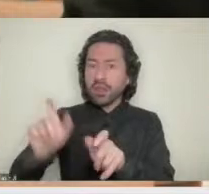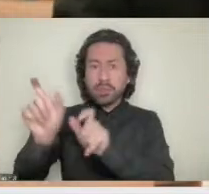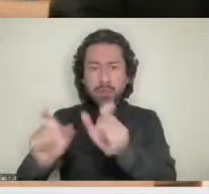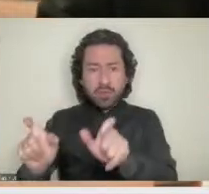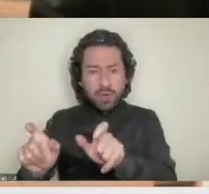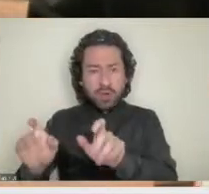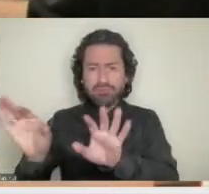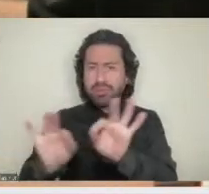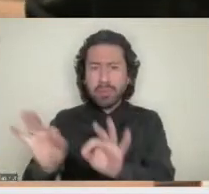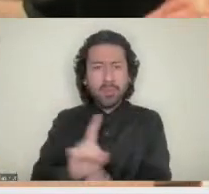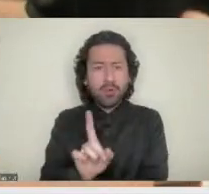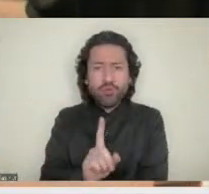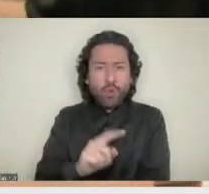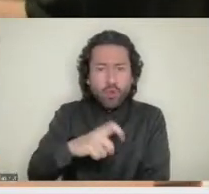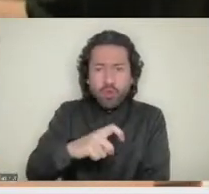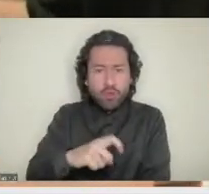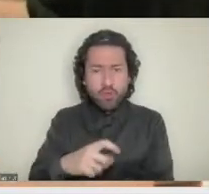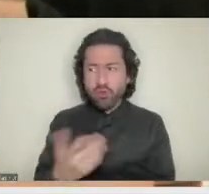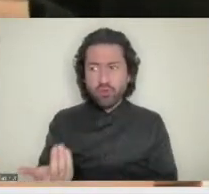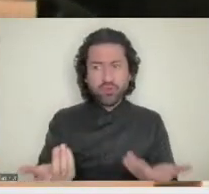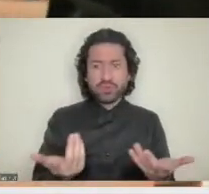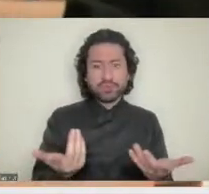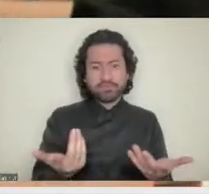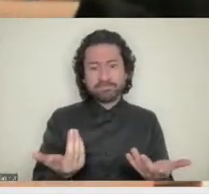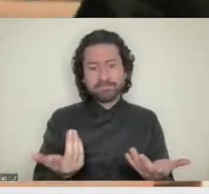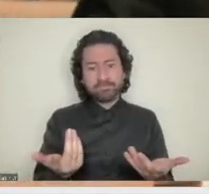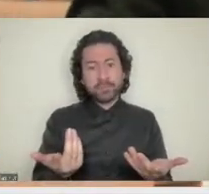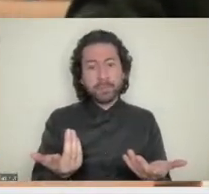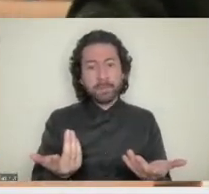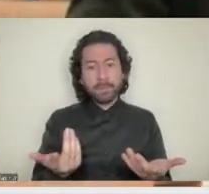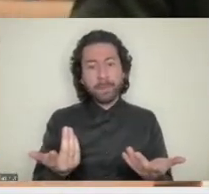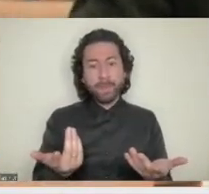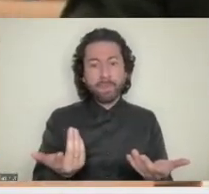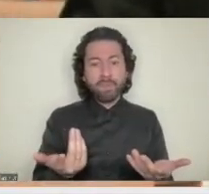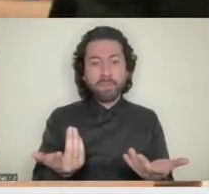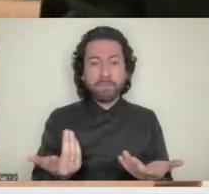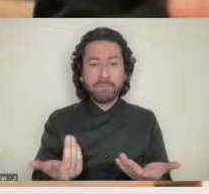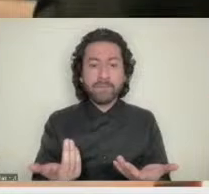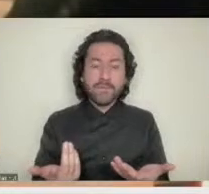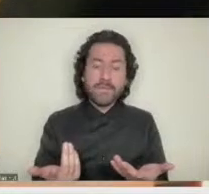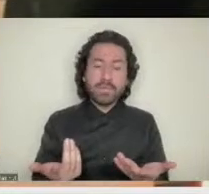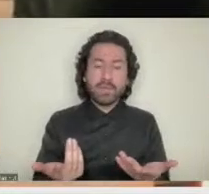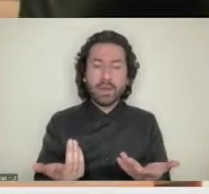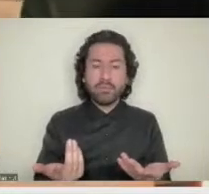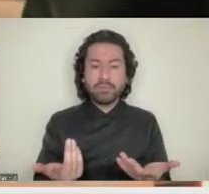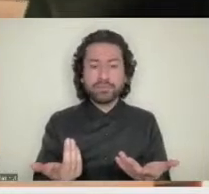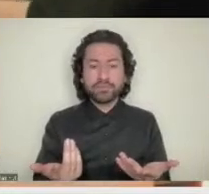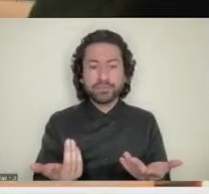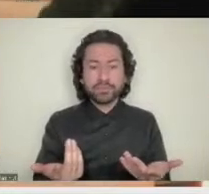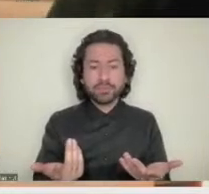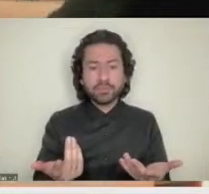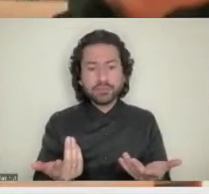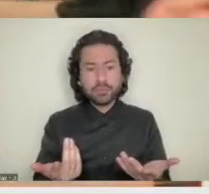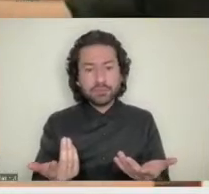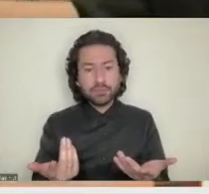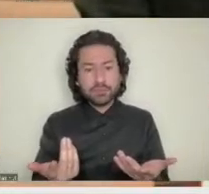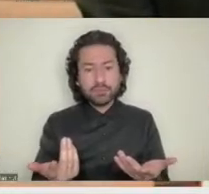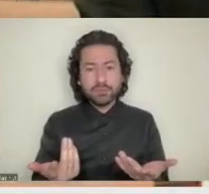result of the unnecessary registration of people in all of the public agencies. And